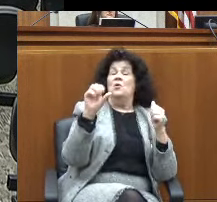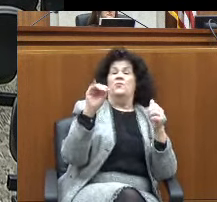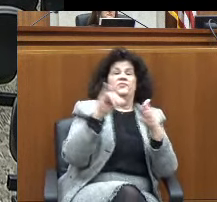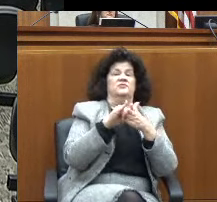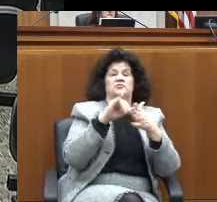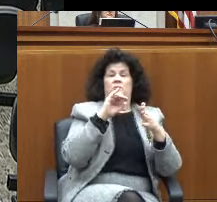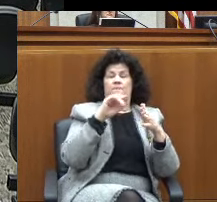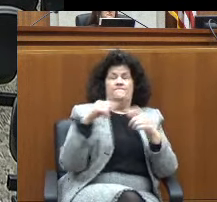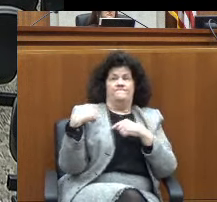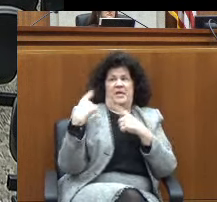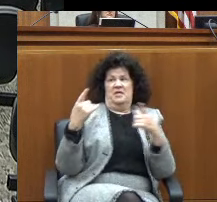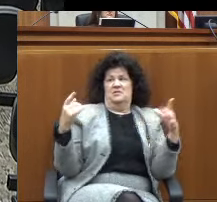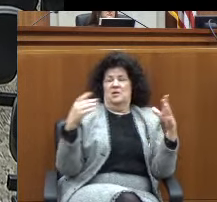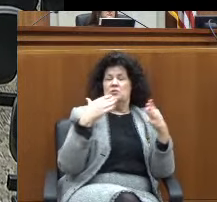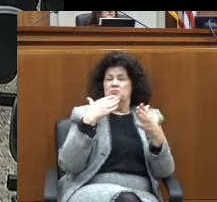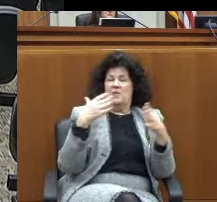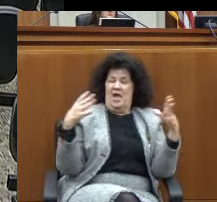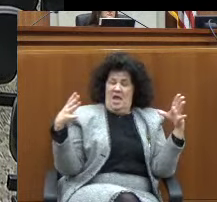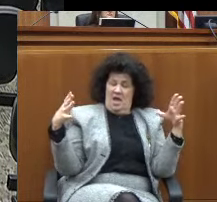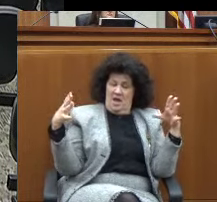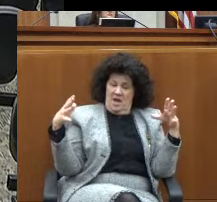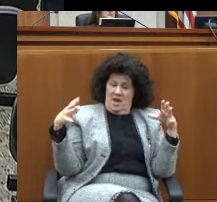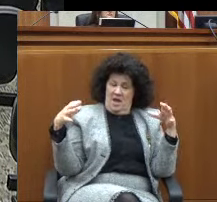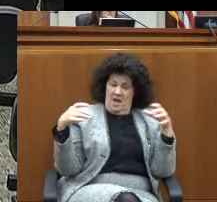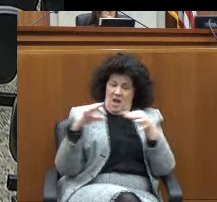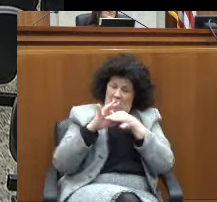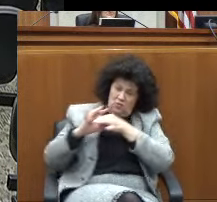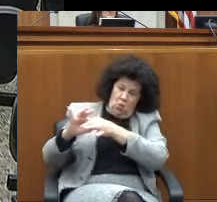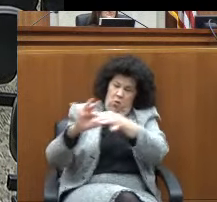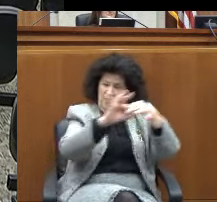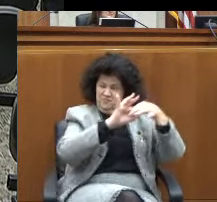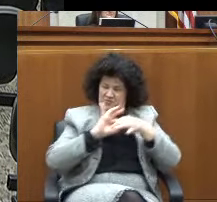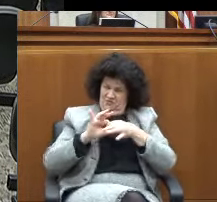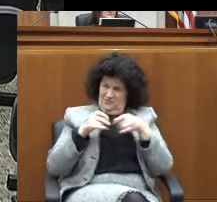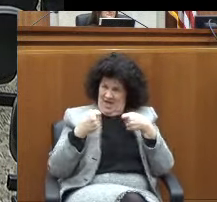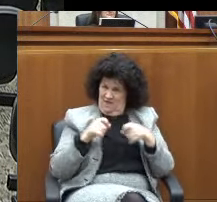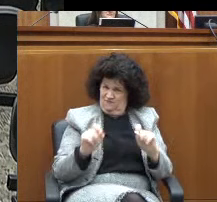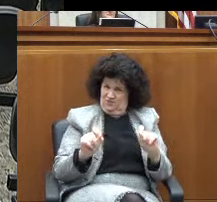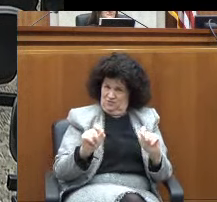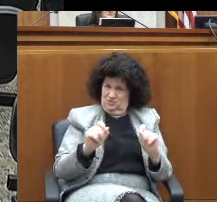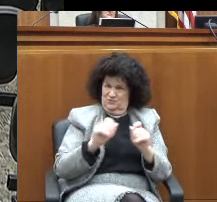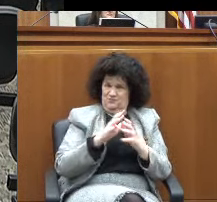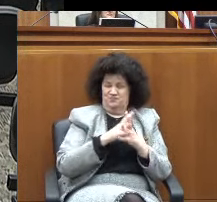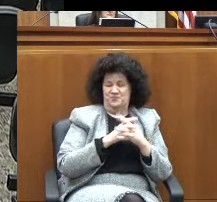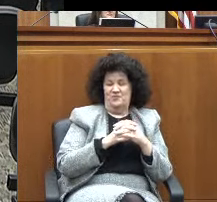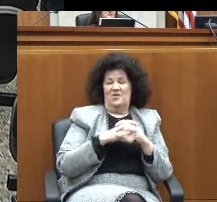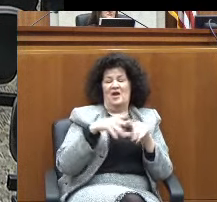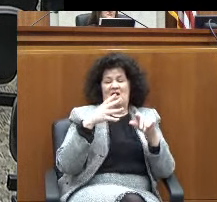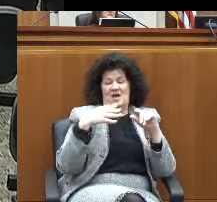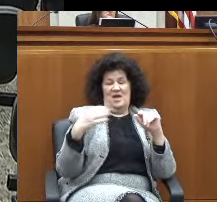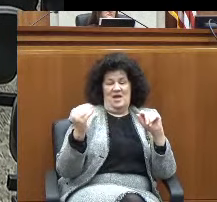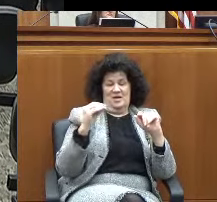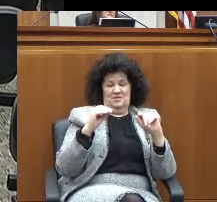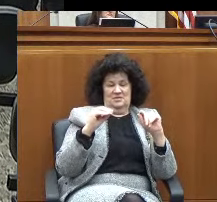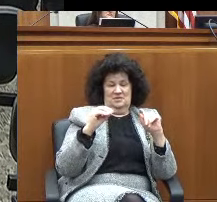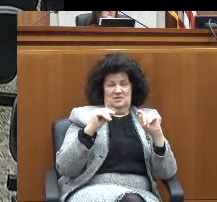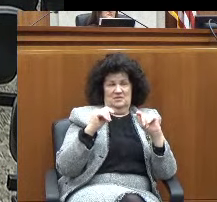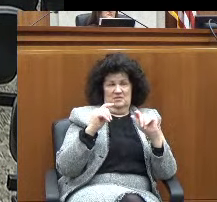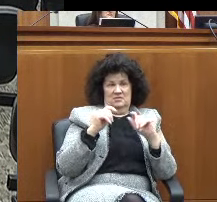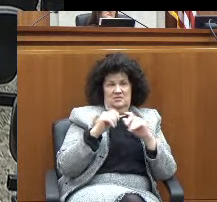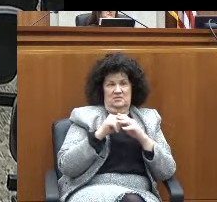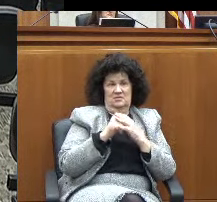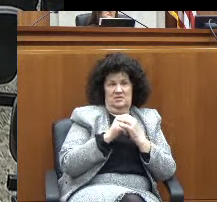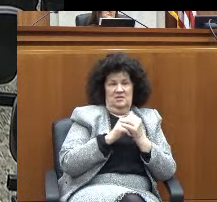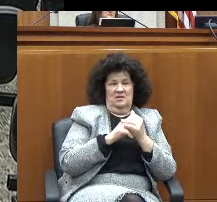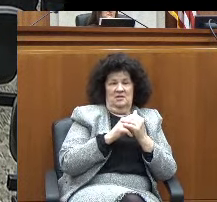a collective effort, which has been nice, and I had to let go of it, otherwise I was gonna drive myself crazy. And that's not